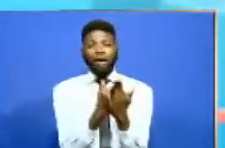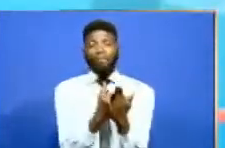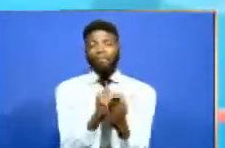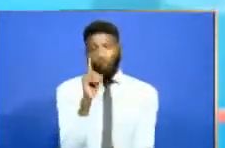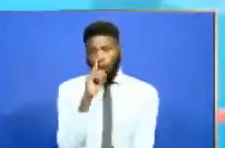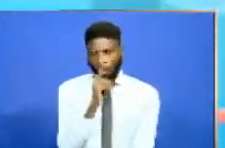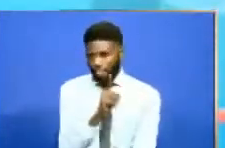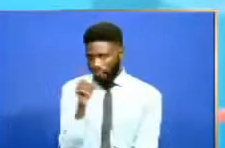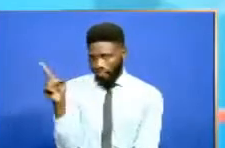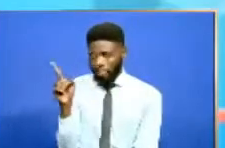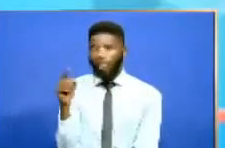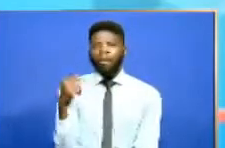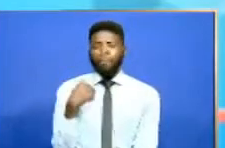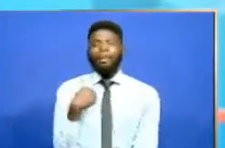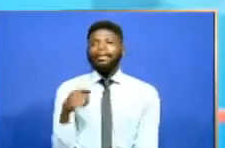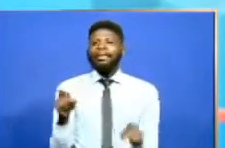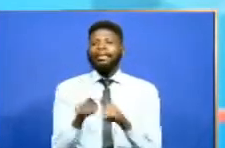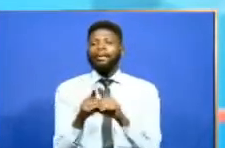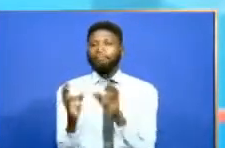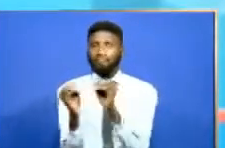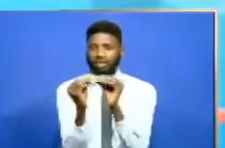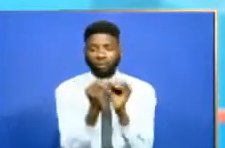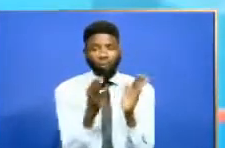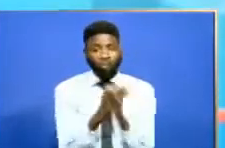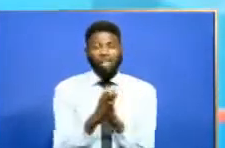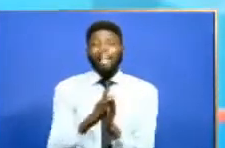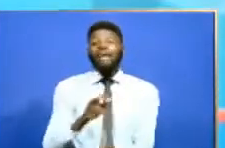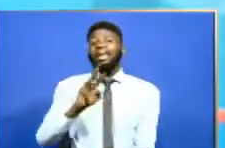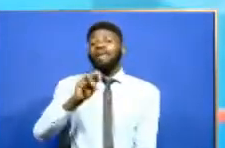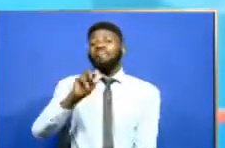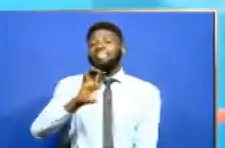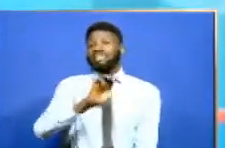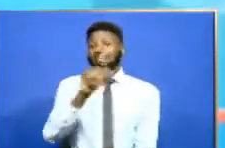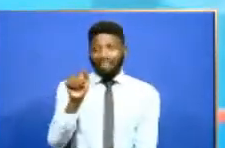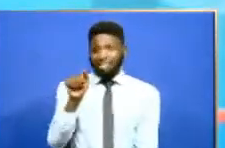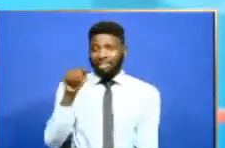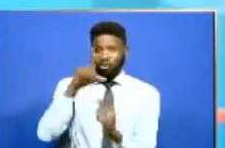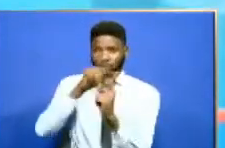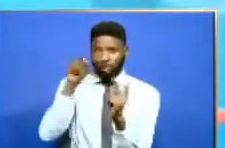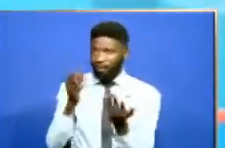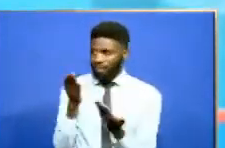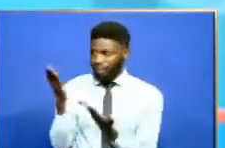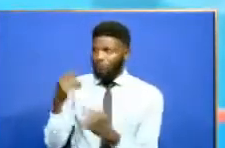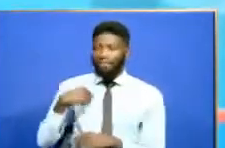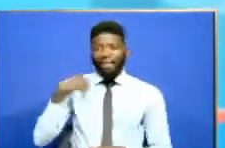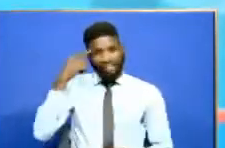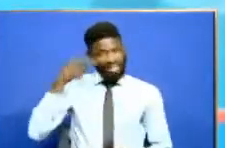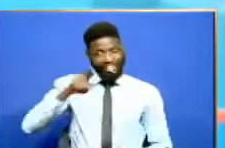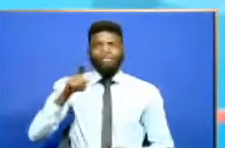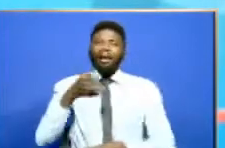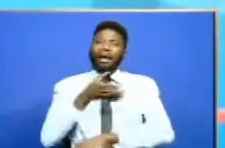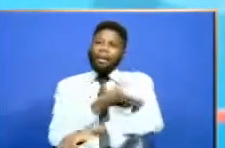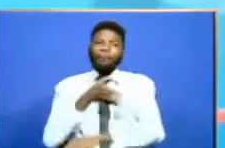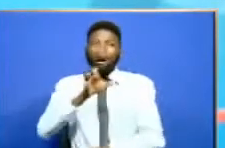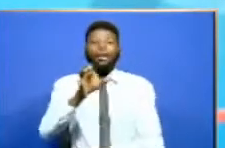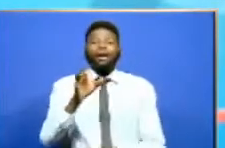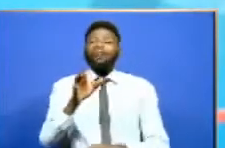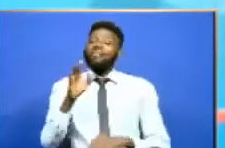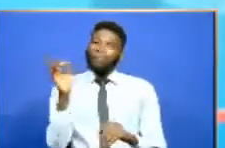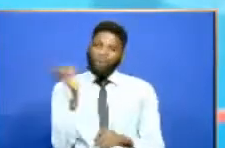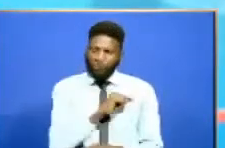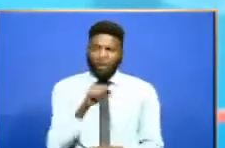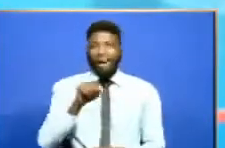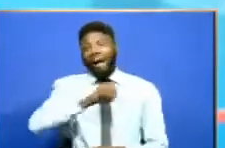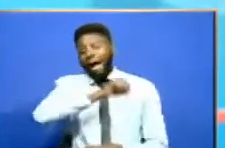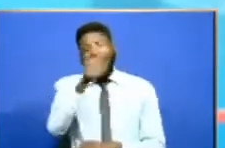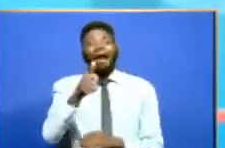down with all my nominated MCS, whom I think are people who are now empowered enough to jump into any other